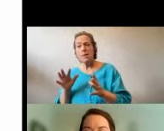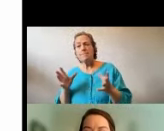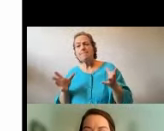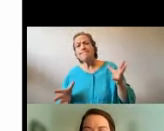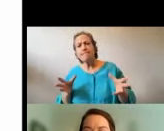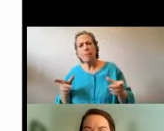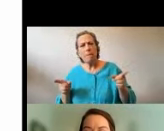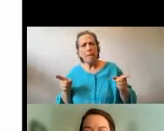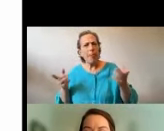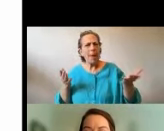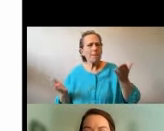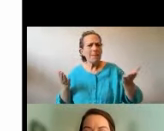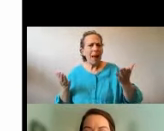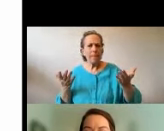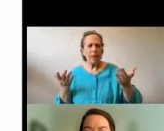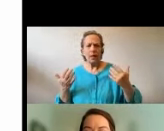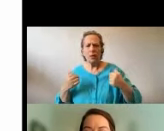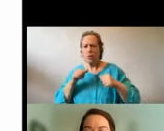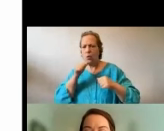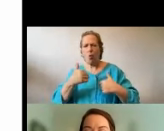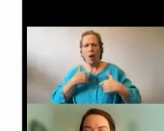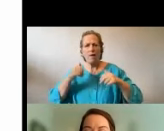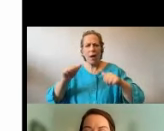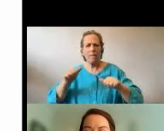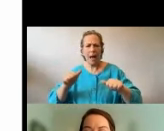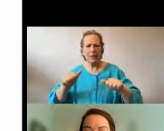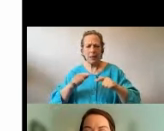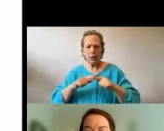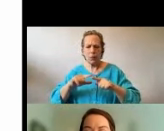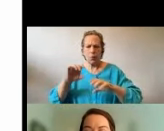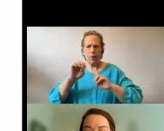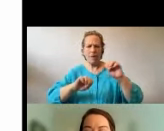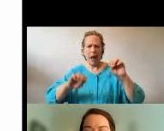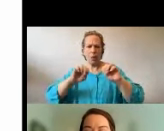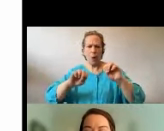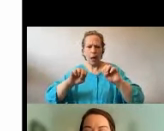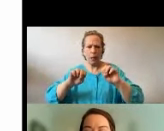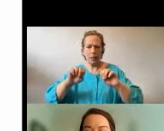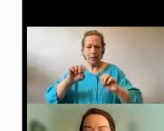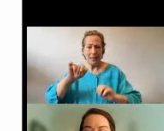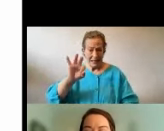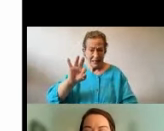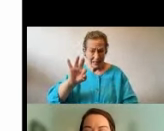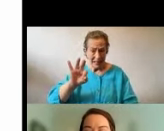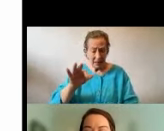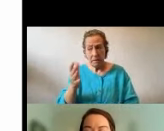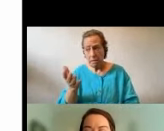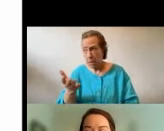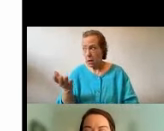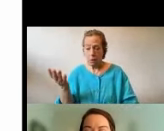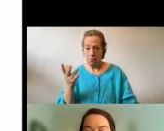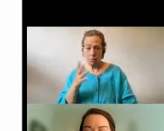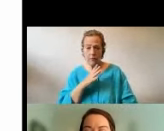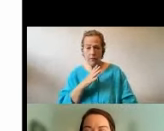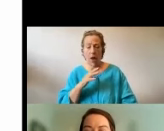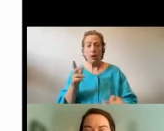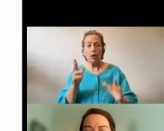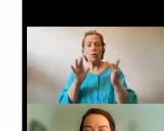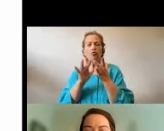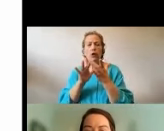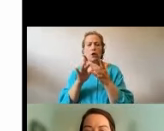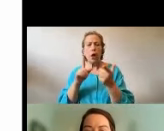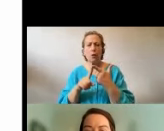to conduct evaluations. So where else do you start? I would also certainly reach out to the